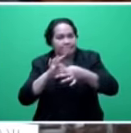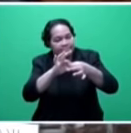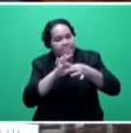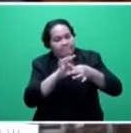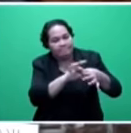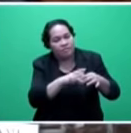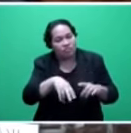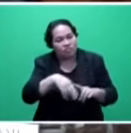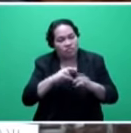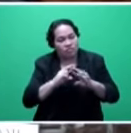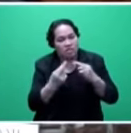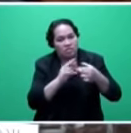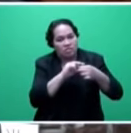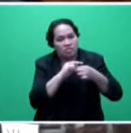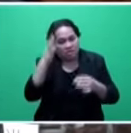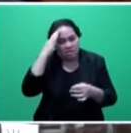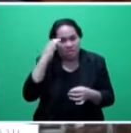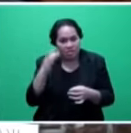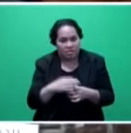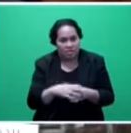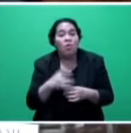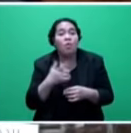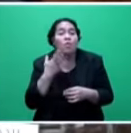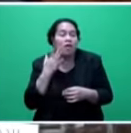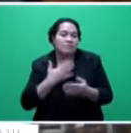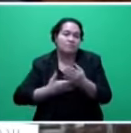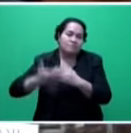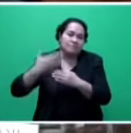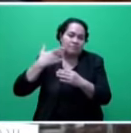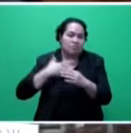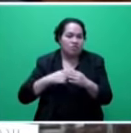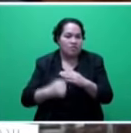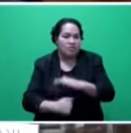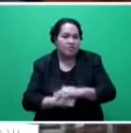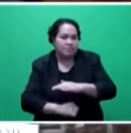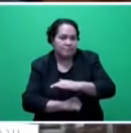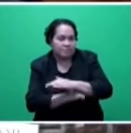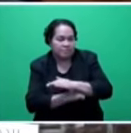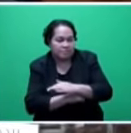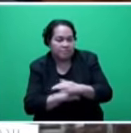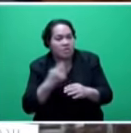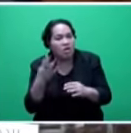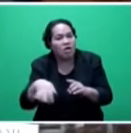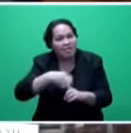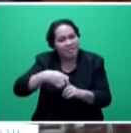countries. Our relationships with these countries were based on strong economic and geopolitical rationale.